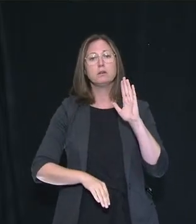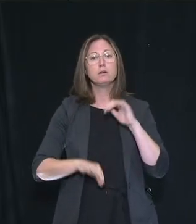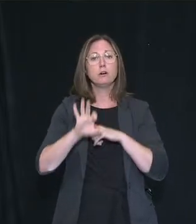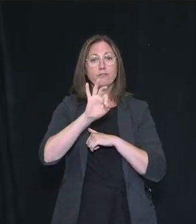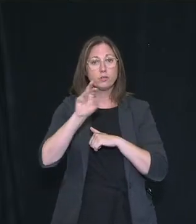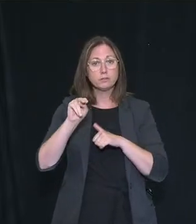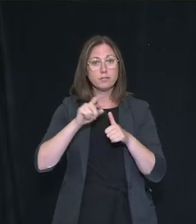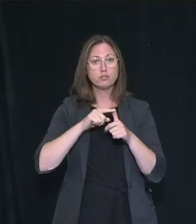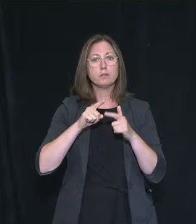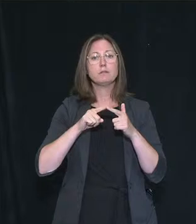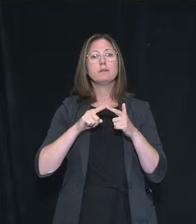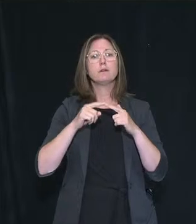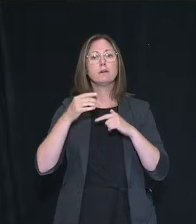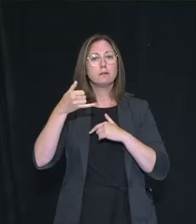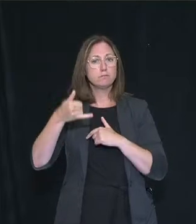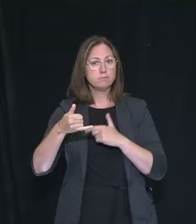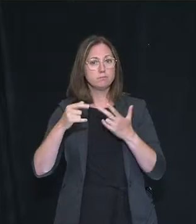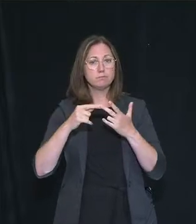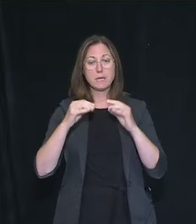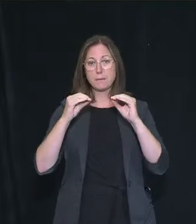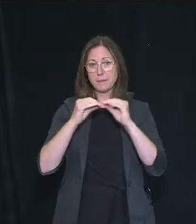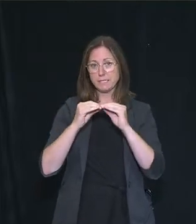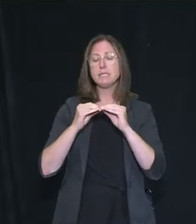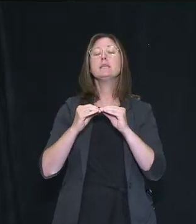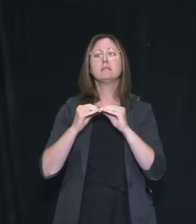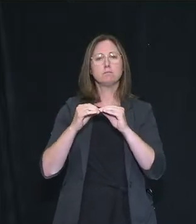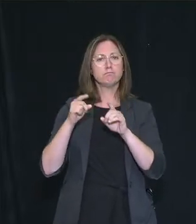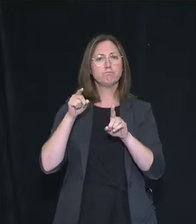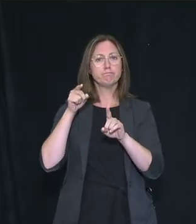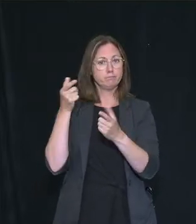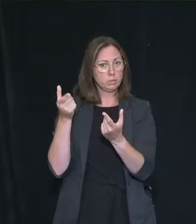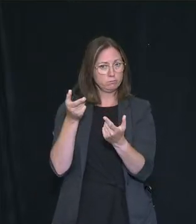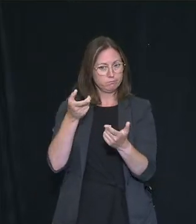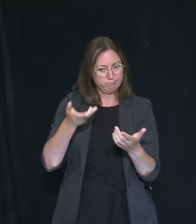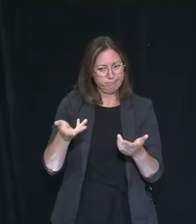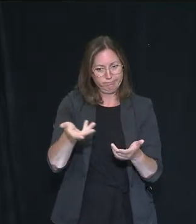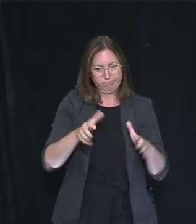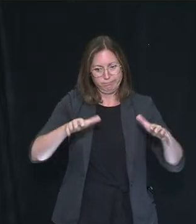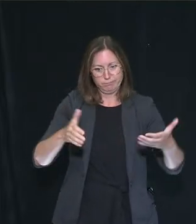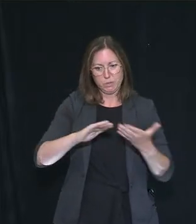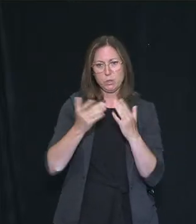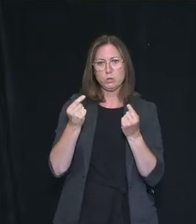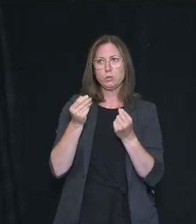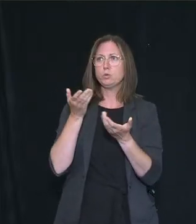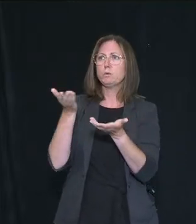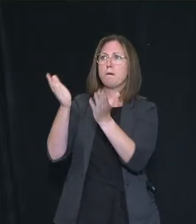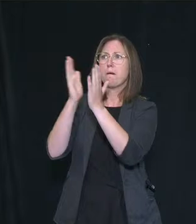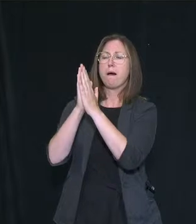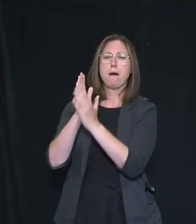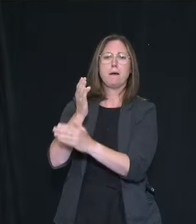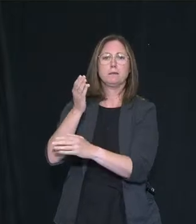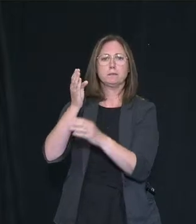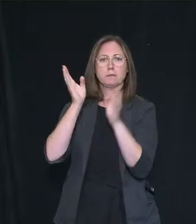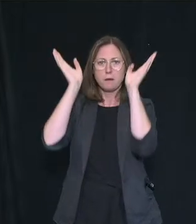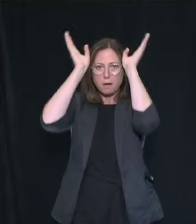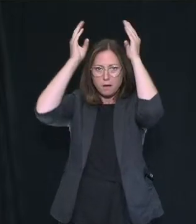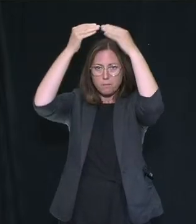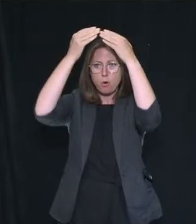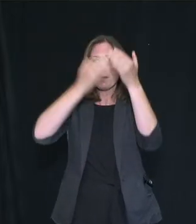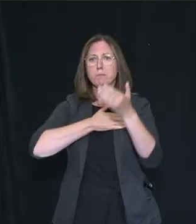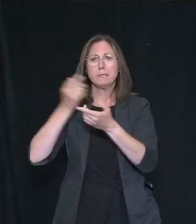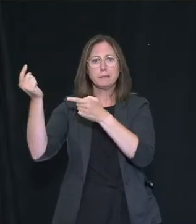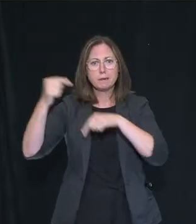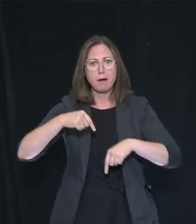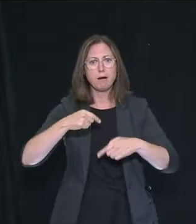the Inuit, and the Métis have been calling on the Pope to apologize to survivors, to their families, and